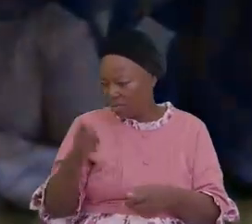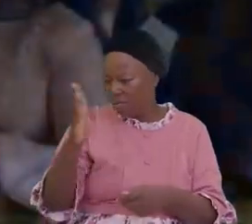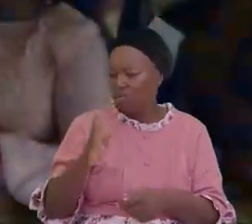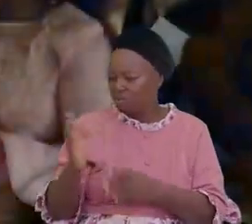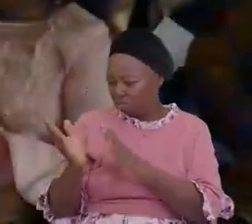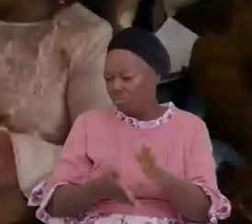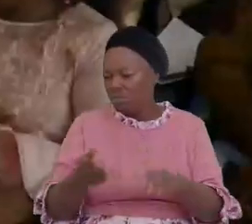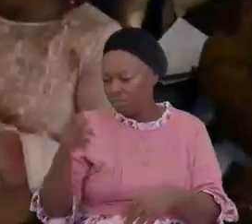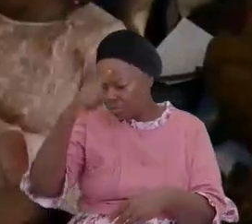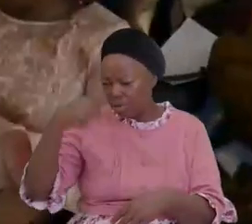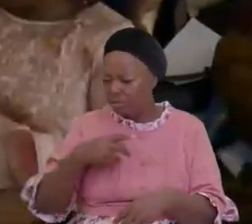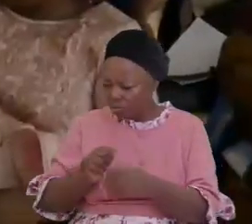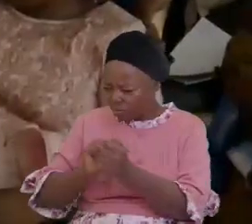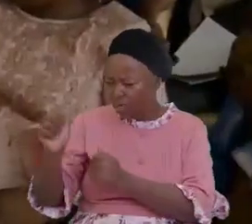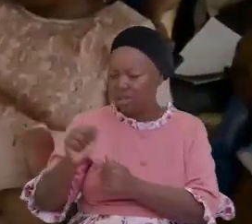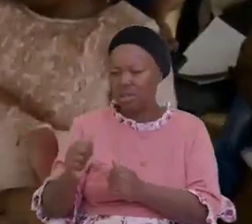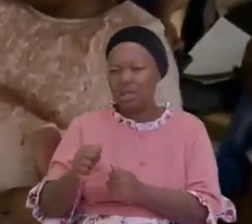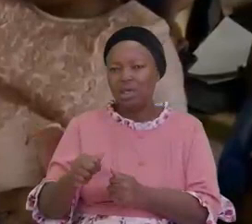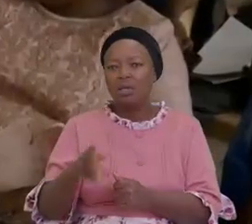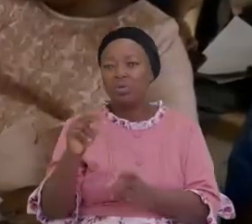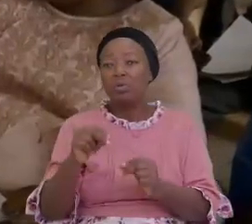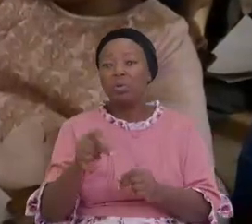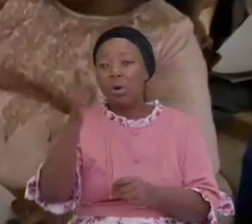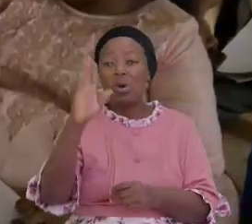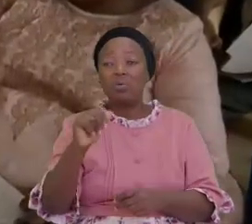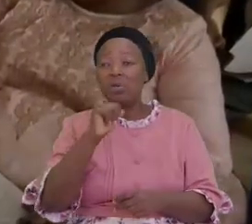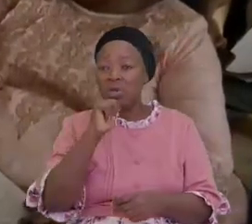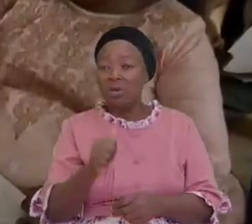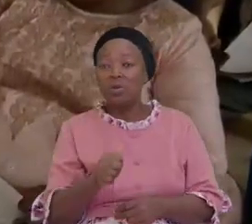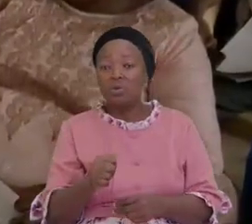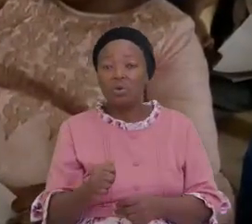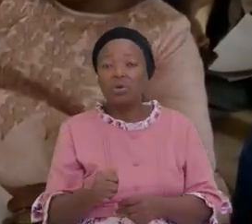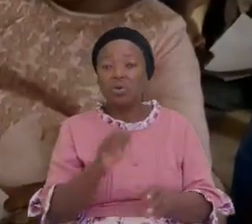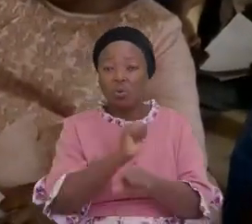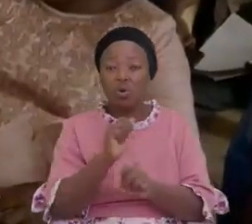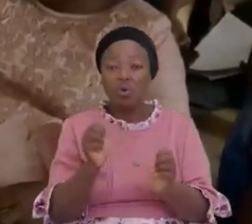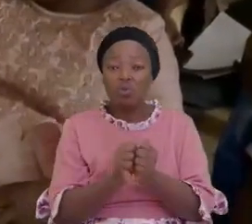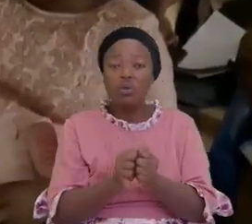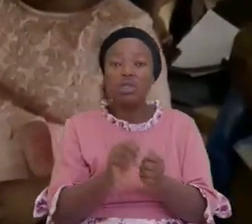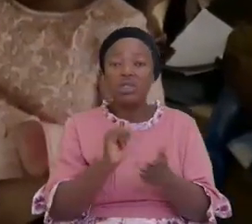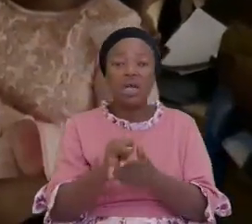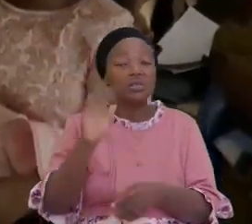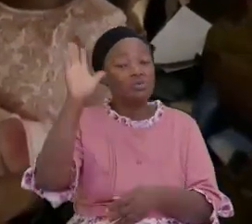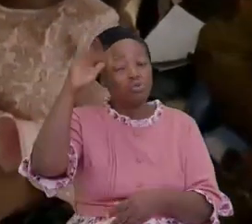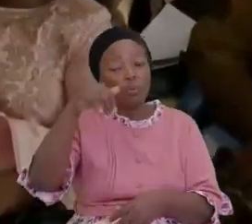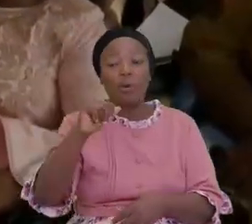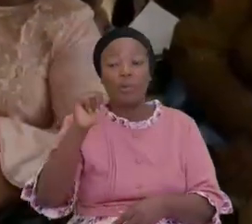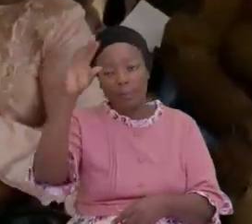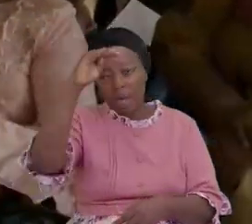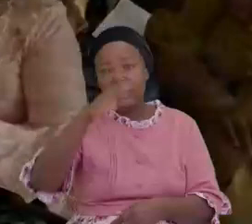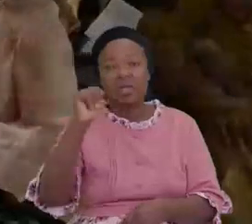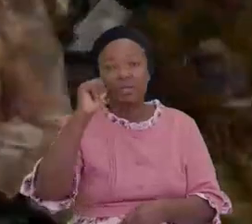God will not walk with such puny men and puny women that cannot see that God